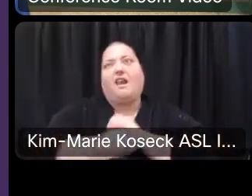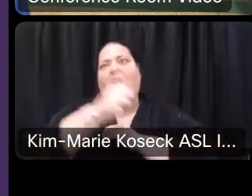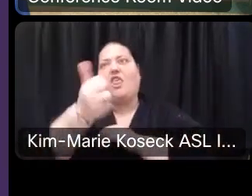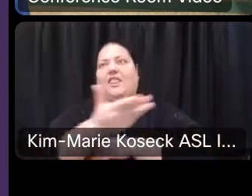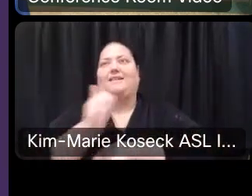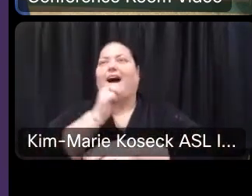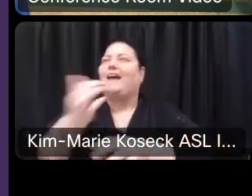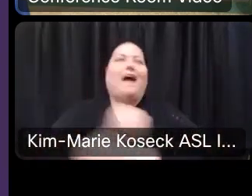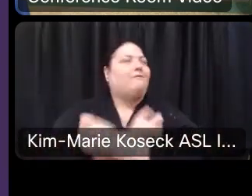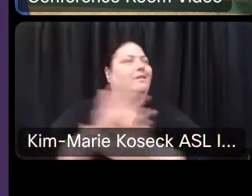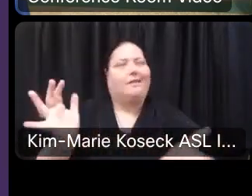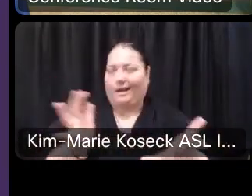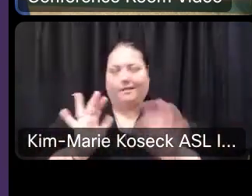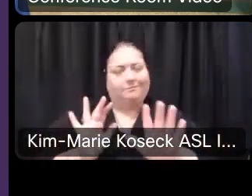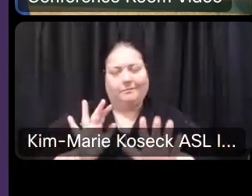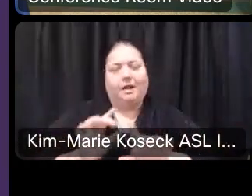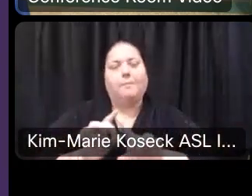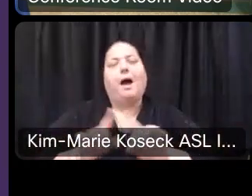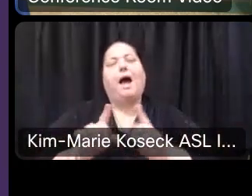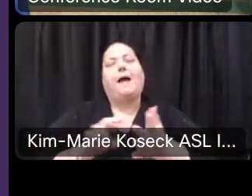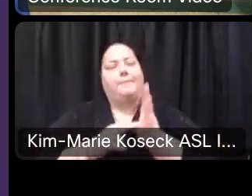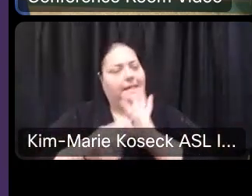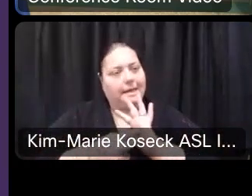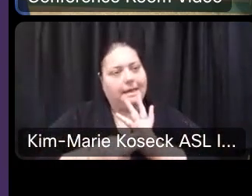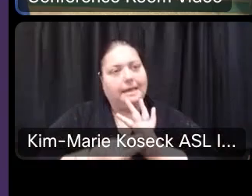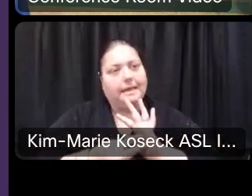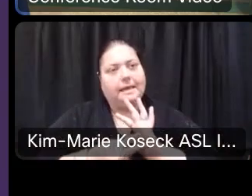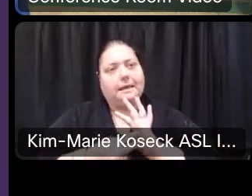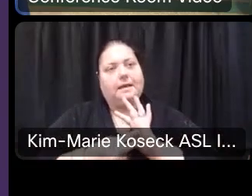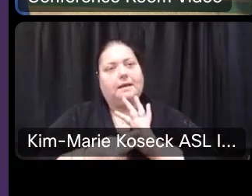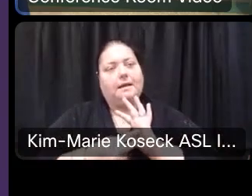everything, but I was mean like to